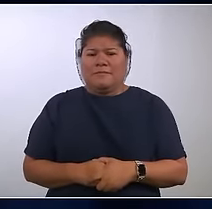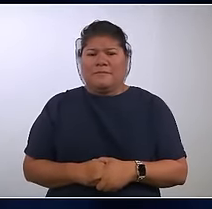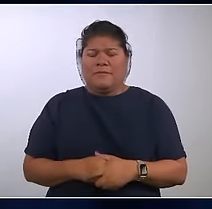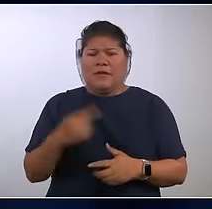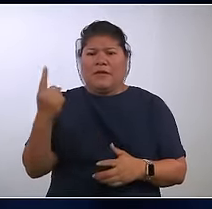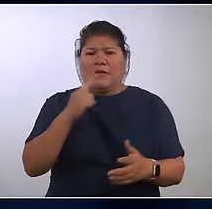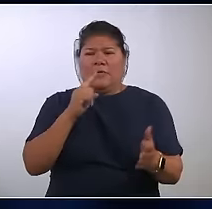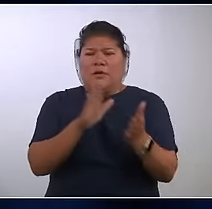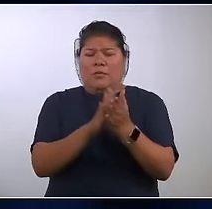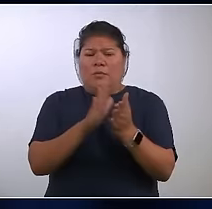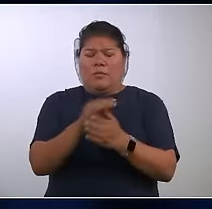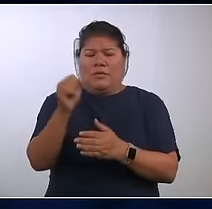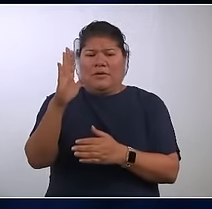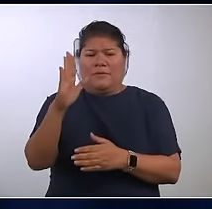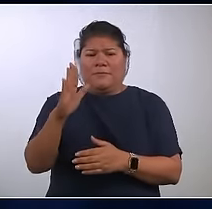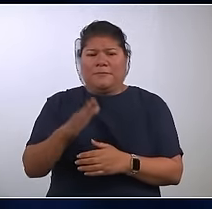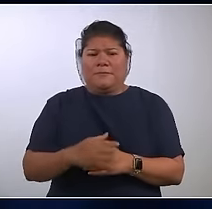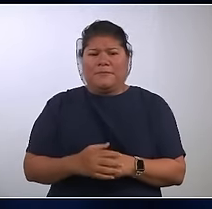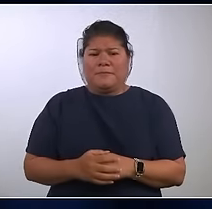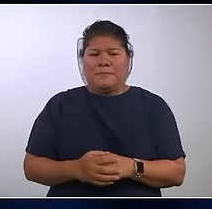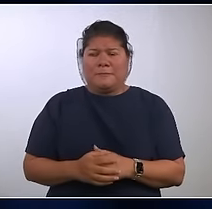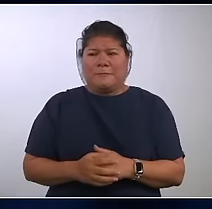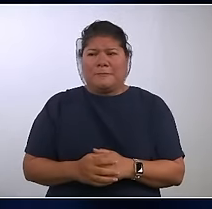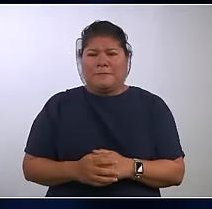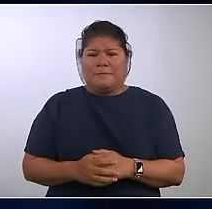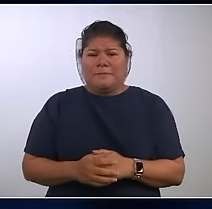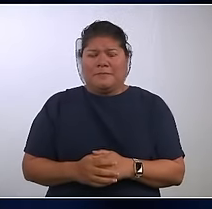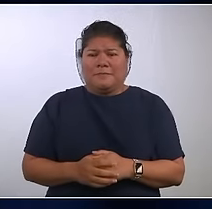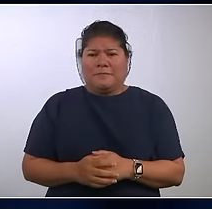Alguien de gloria a Dios. Somebody give glory to God.